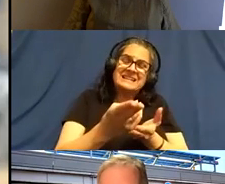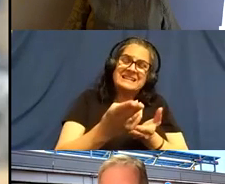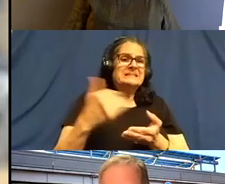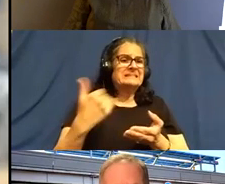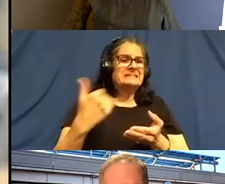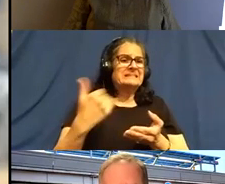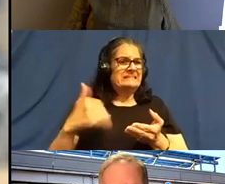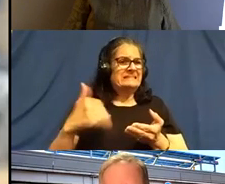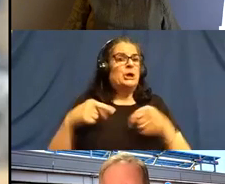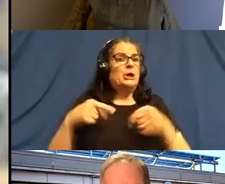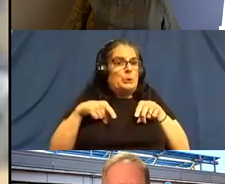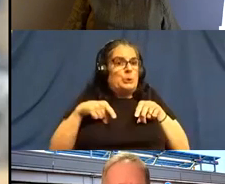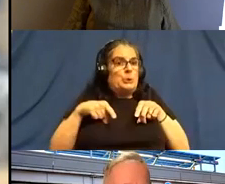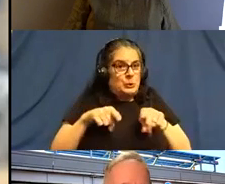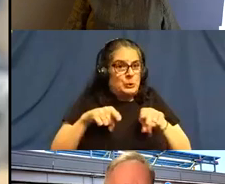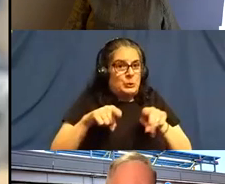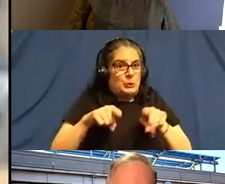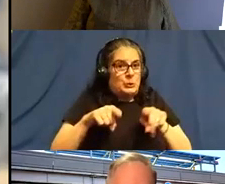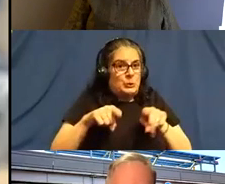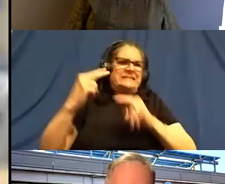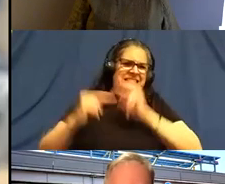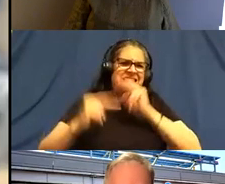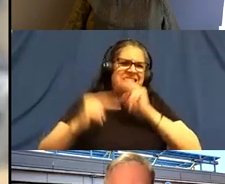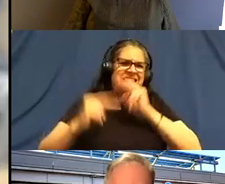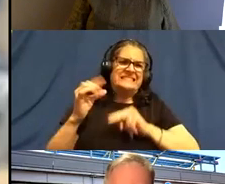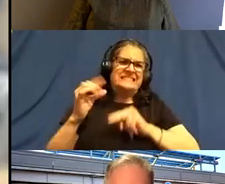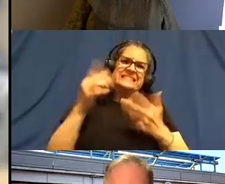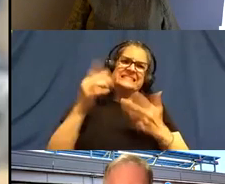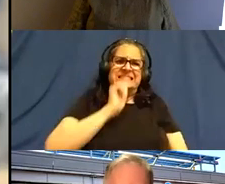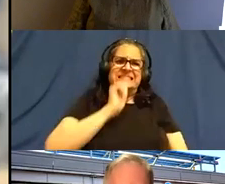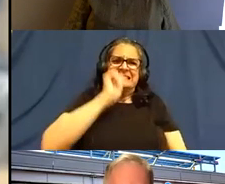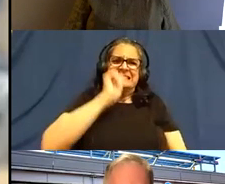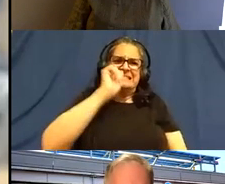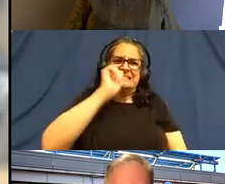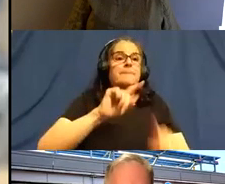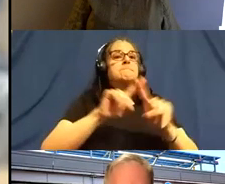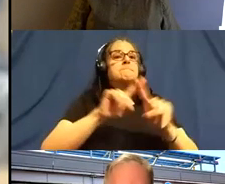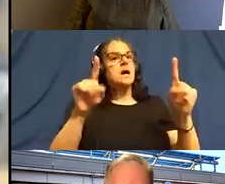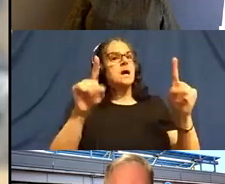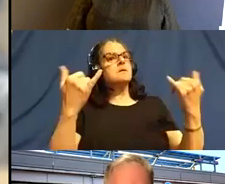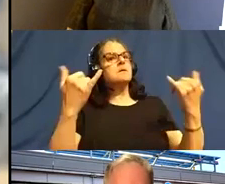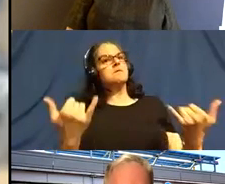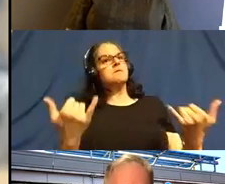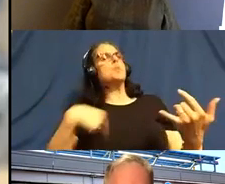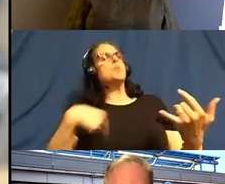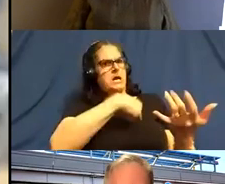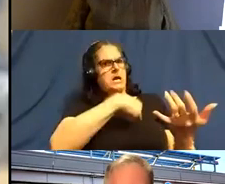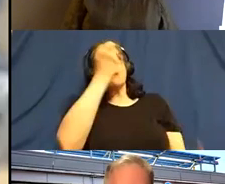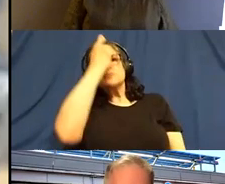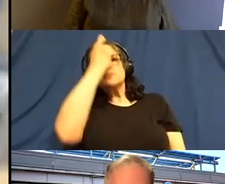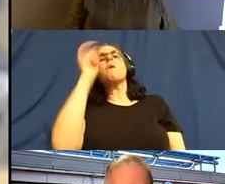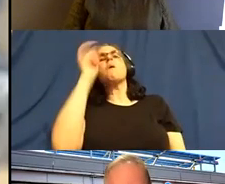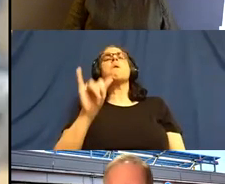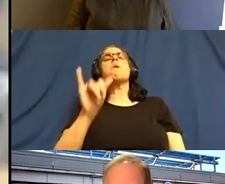fun. The good news is we learned so much about what it takes to rehab an L,